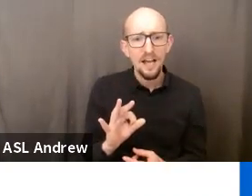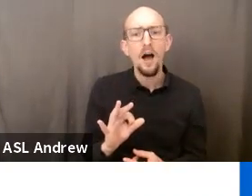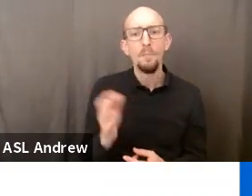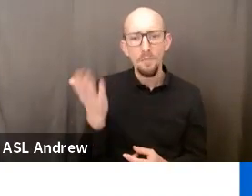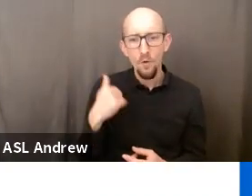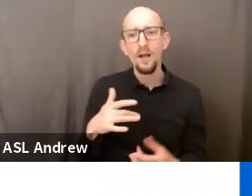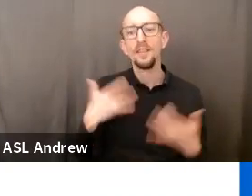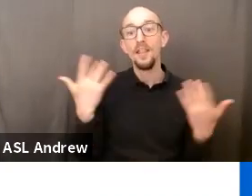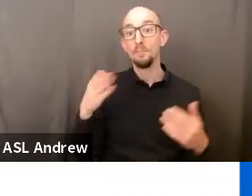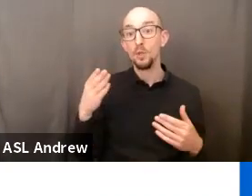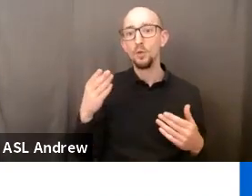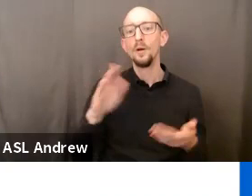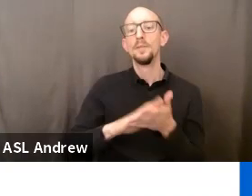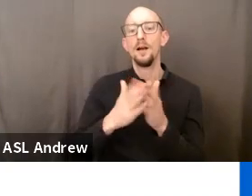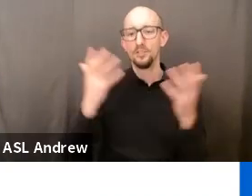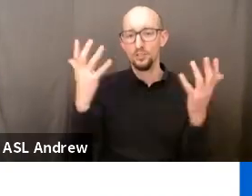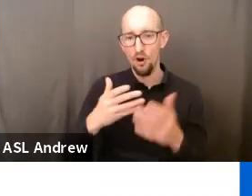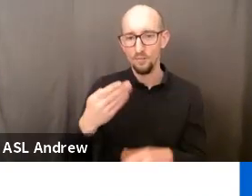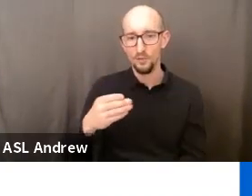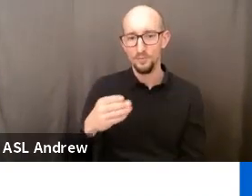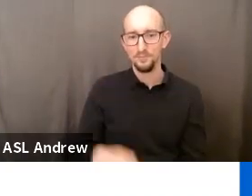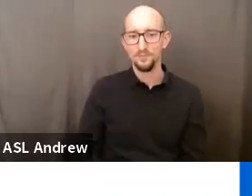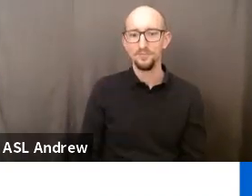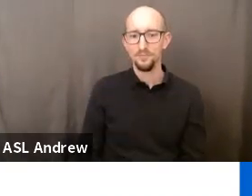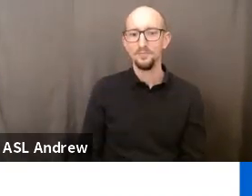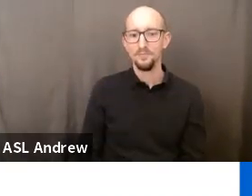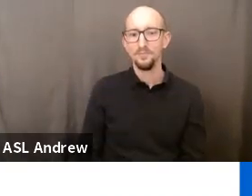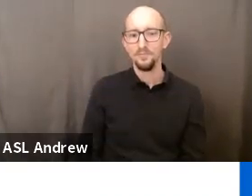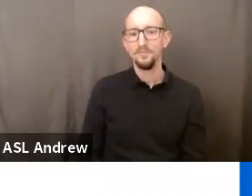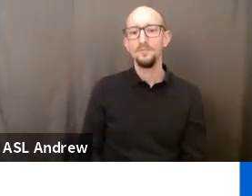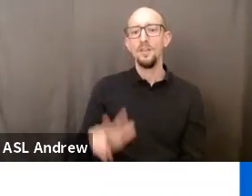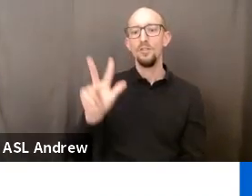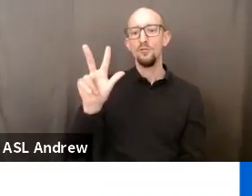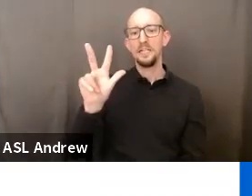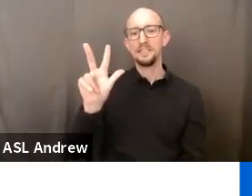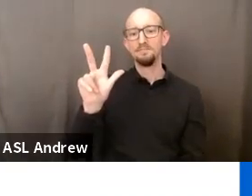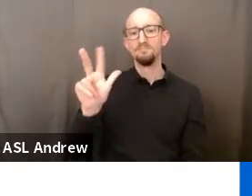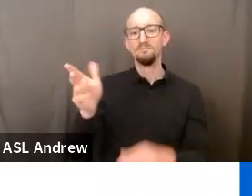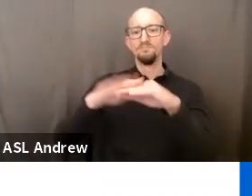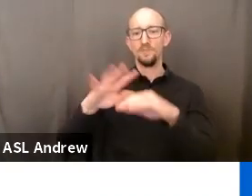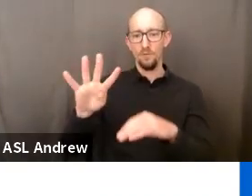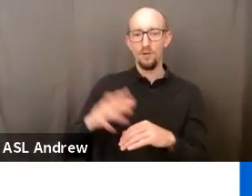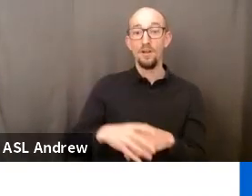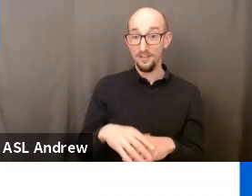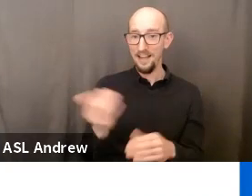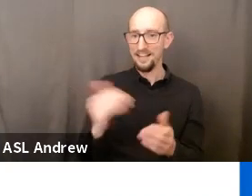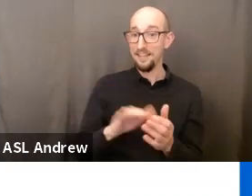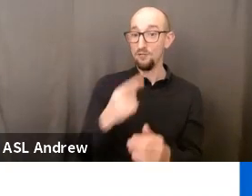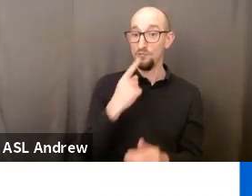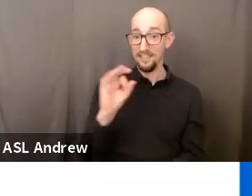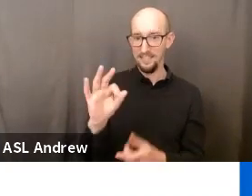yes. So I think that's an example. The red dot again is a public housing location.